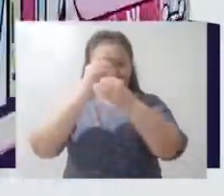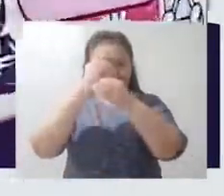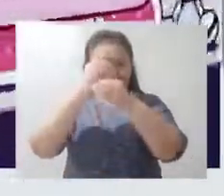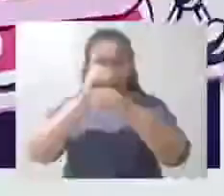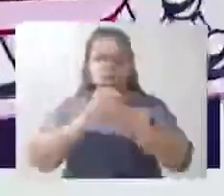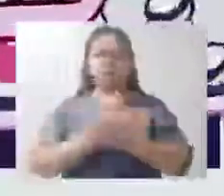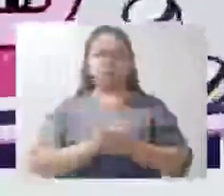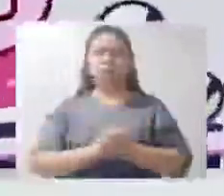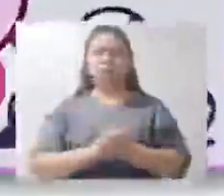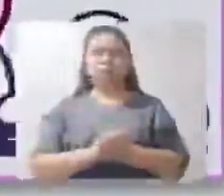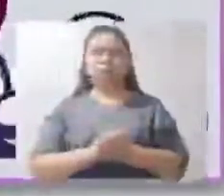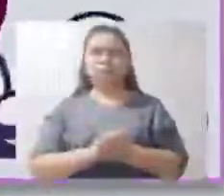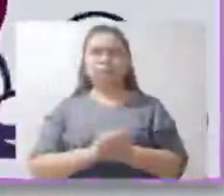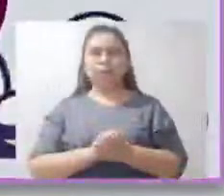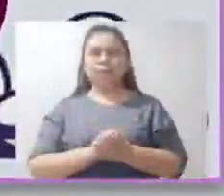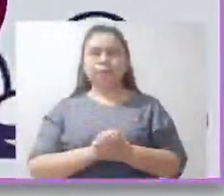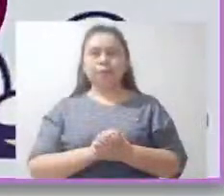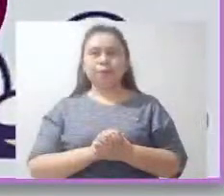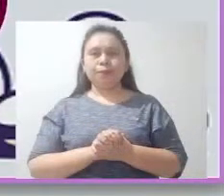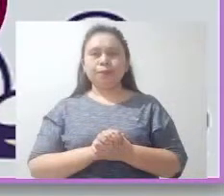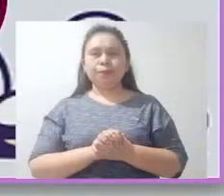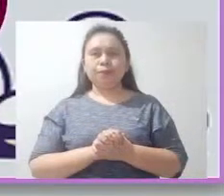microscope,